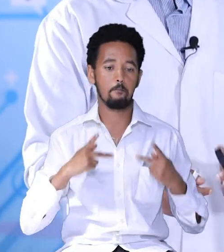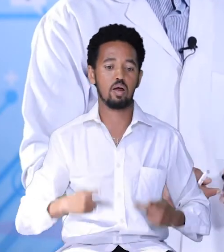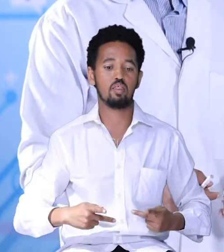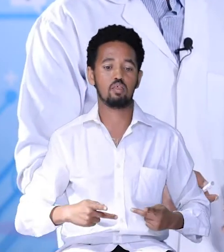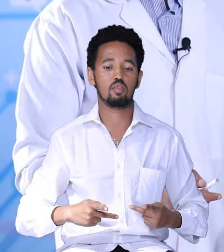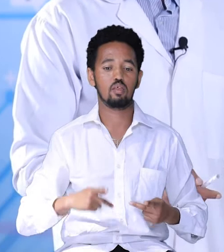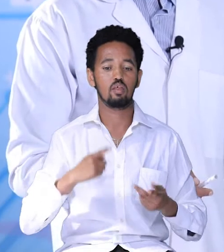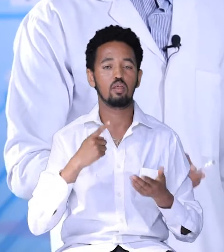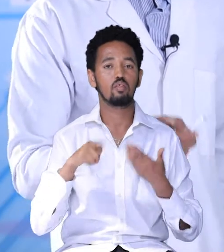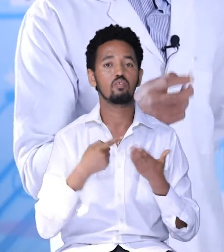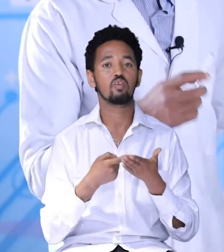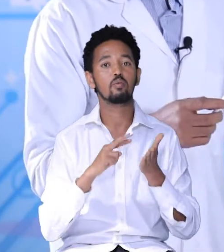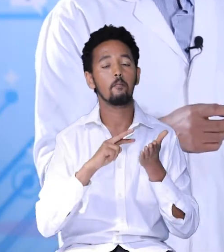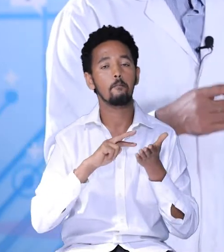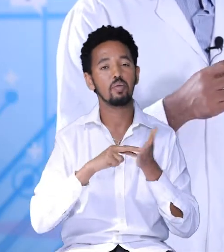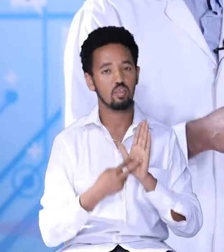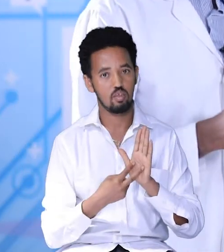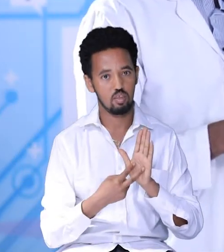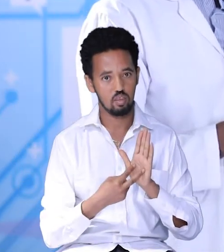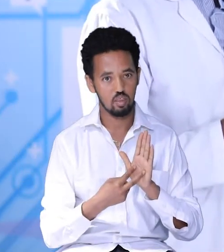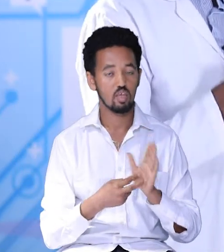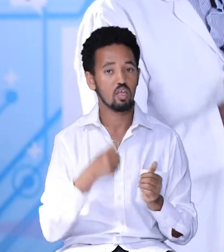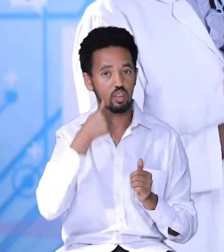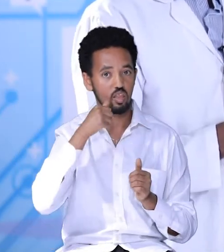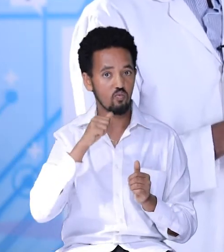This means if the female